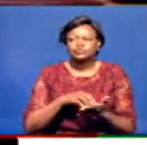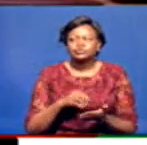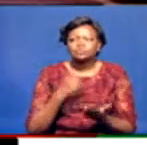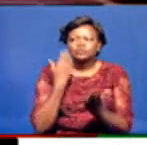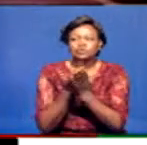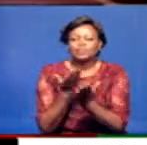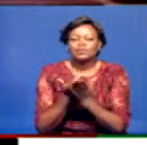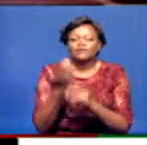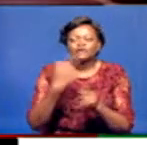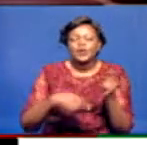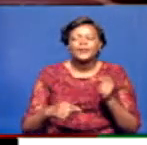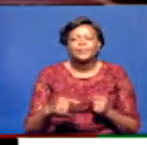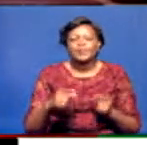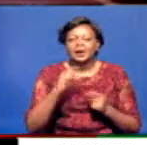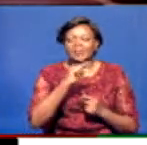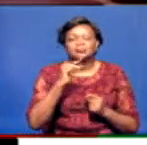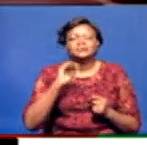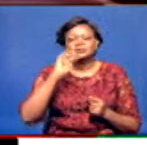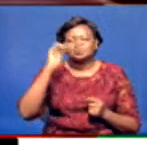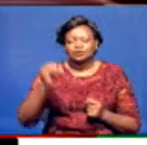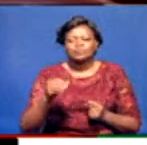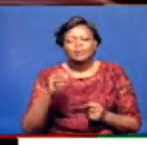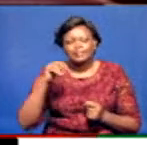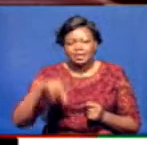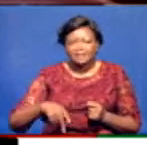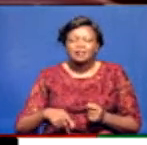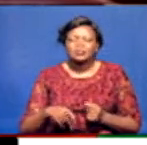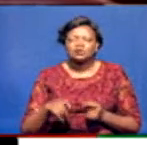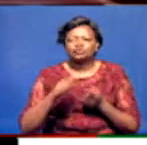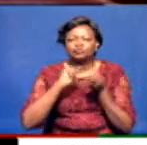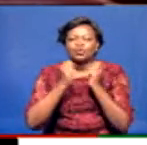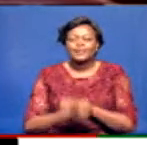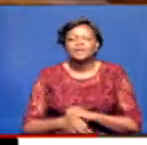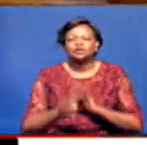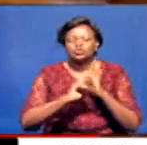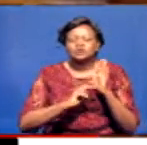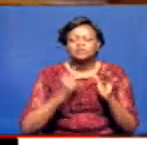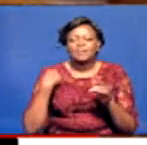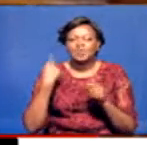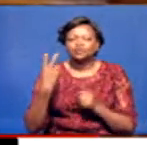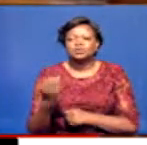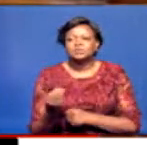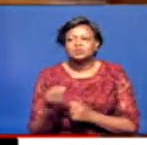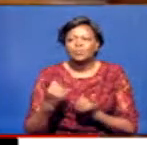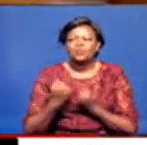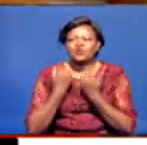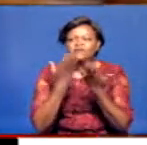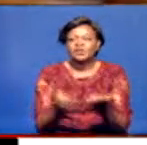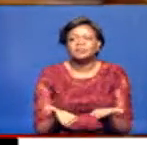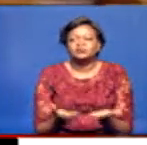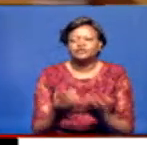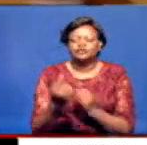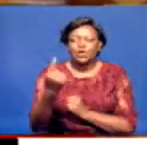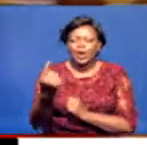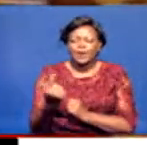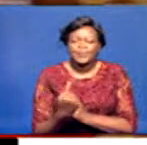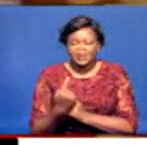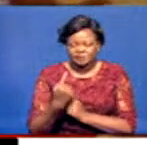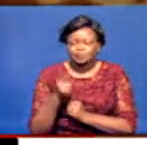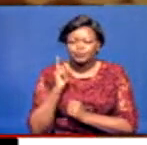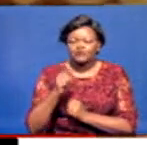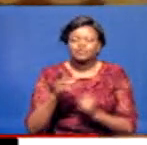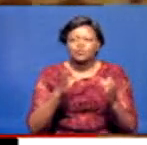Garissa Township Member of Parliament Aiden Duale to amend Standing Orders Number 20 provides for appearance before a disciplinary party